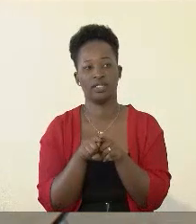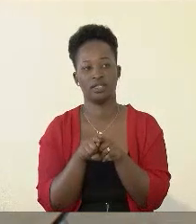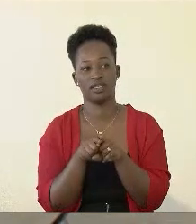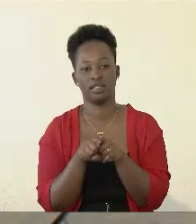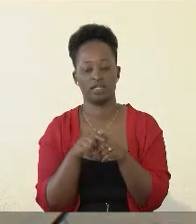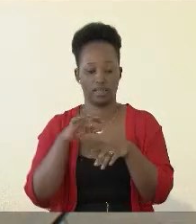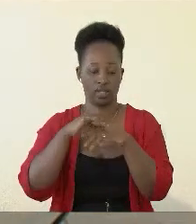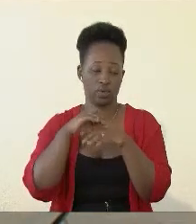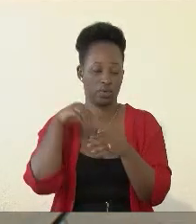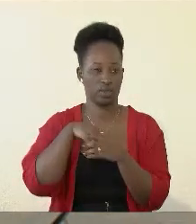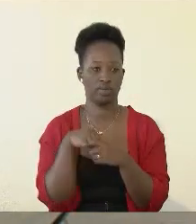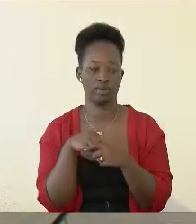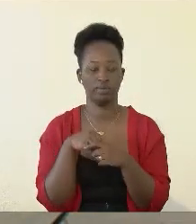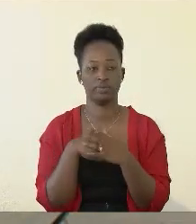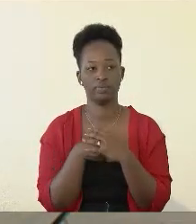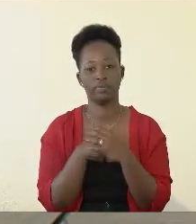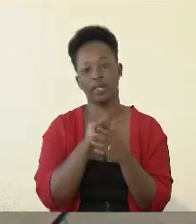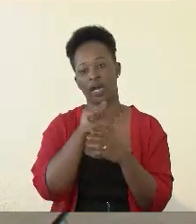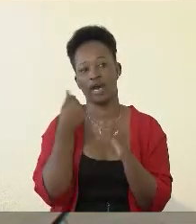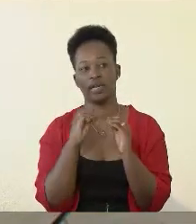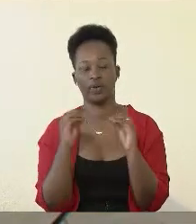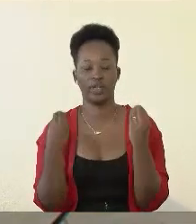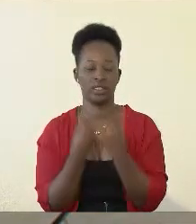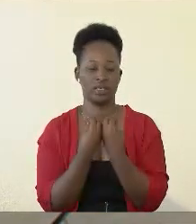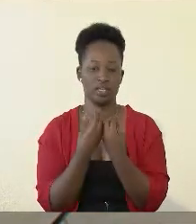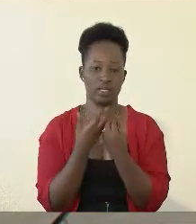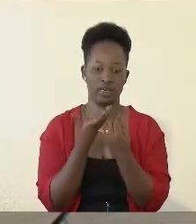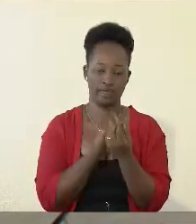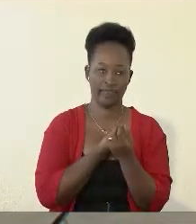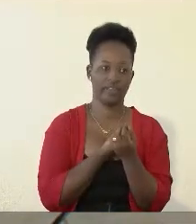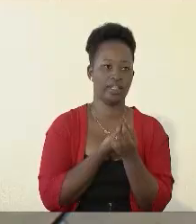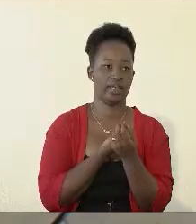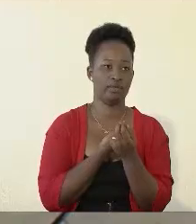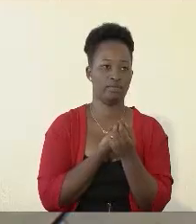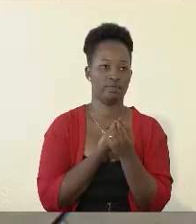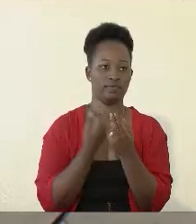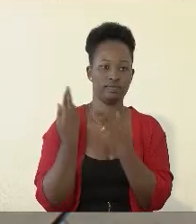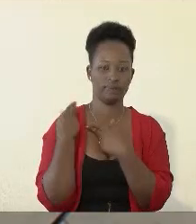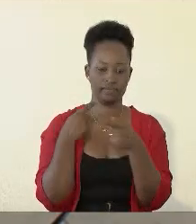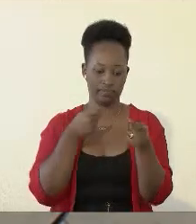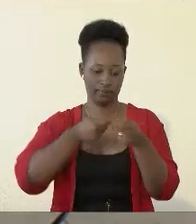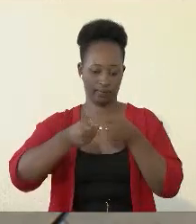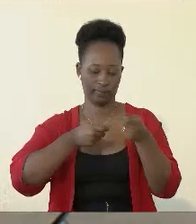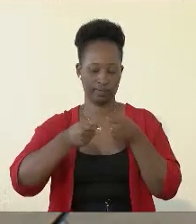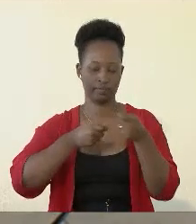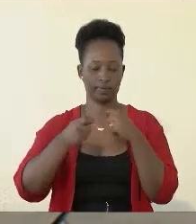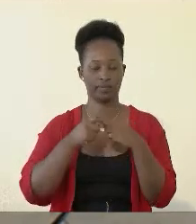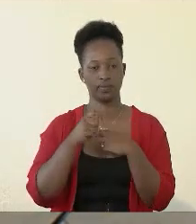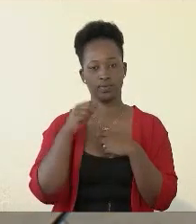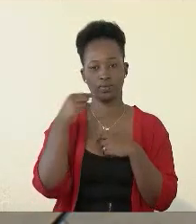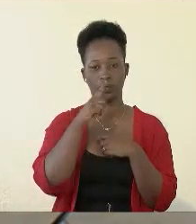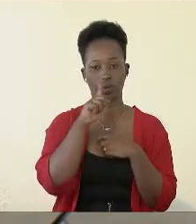is concerned. All right? Another organ that is playing a role in regulating the glucose level in the